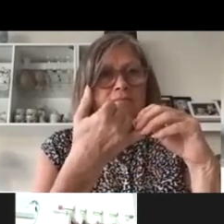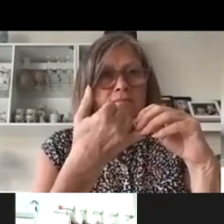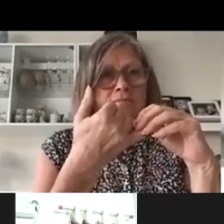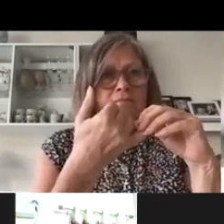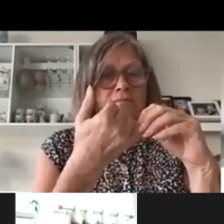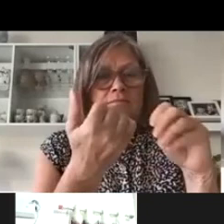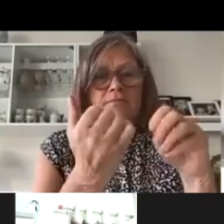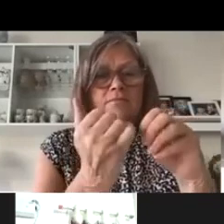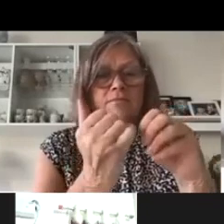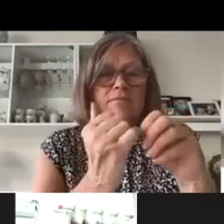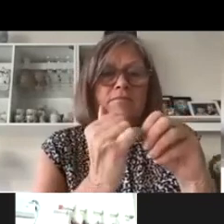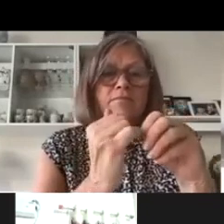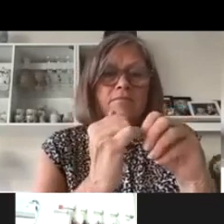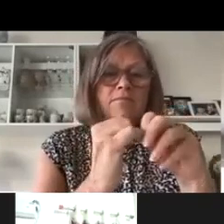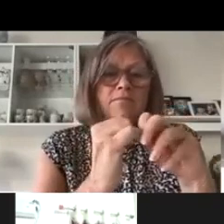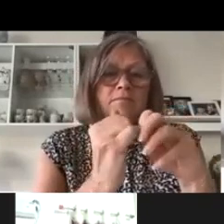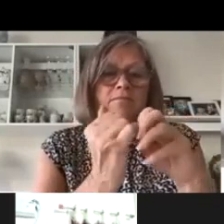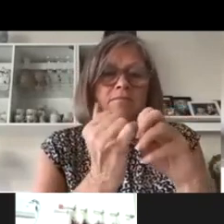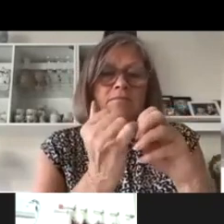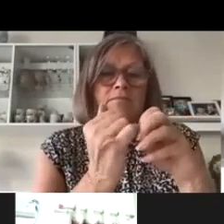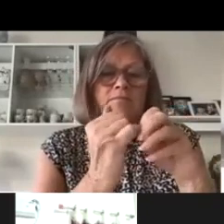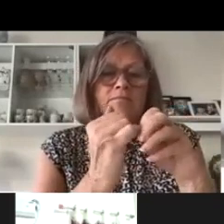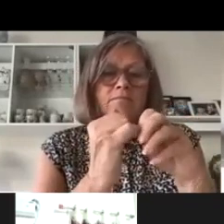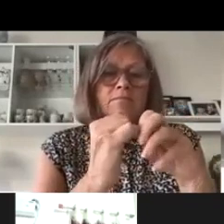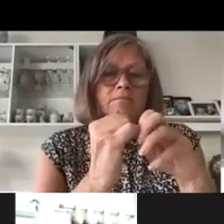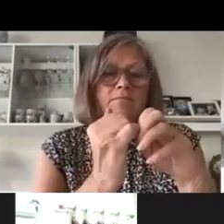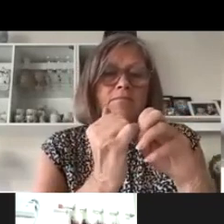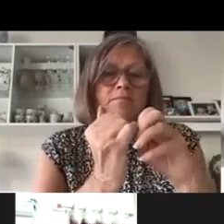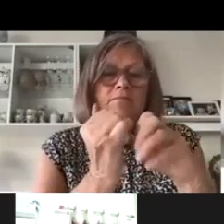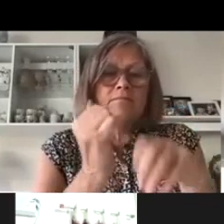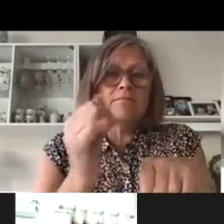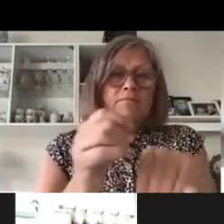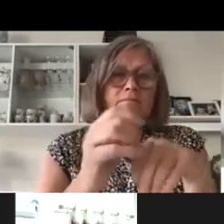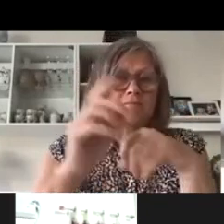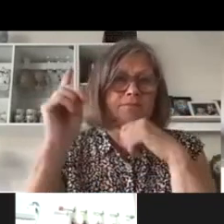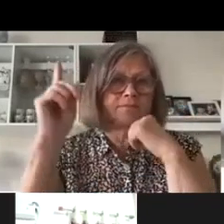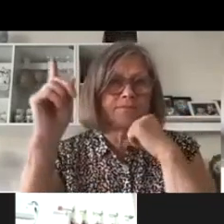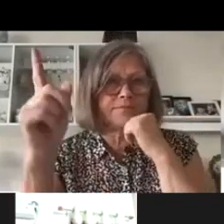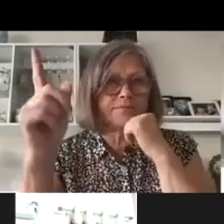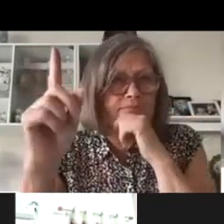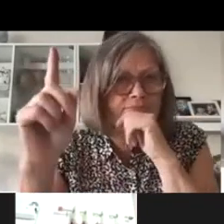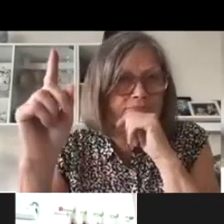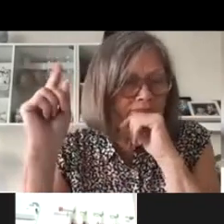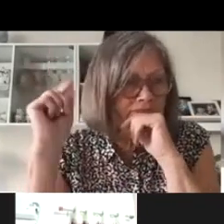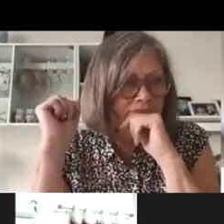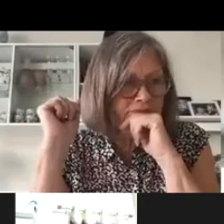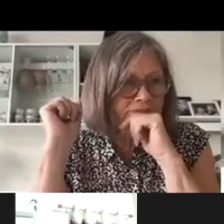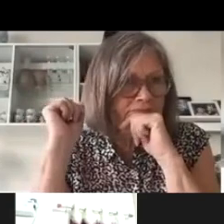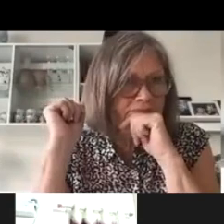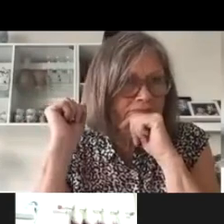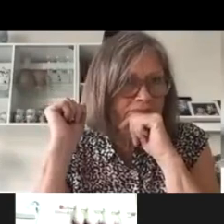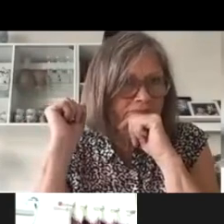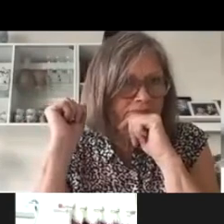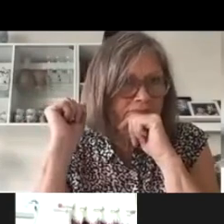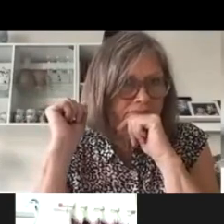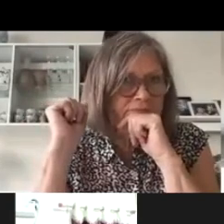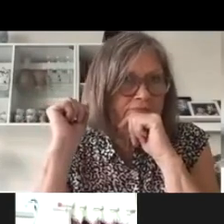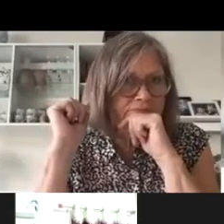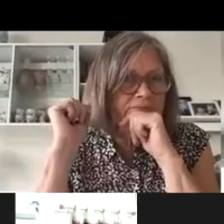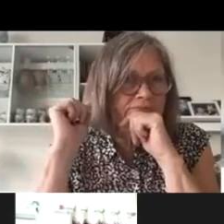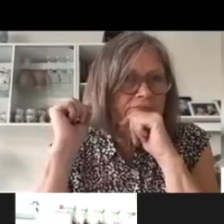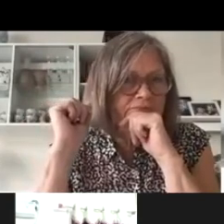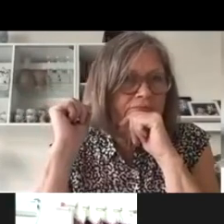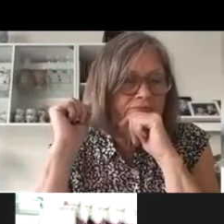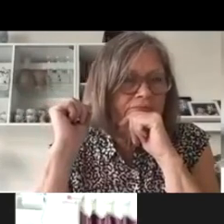it can take time, and it will take time. But purpose supposed to be natural, but then he put the